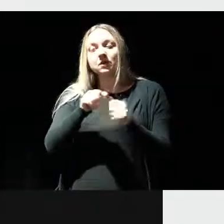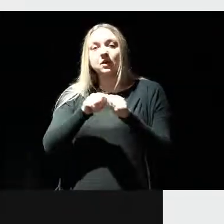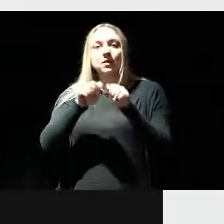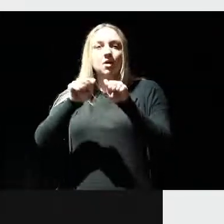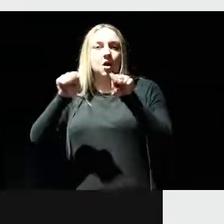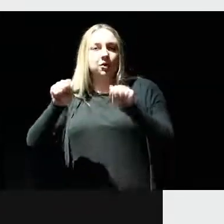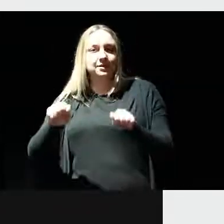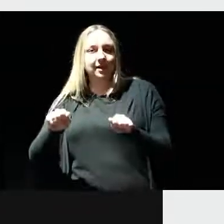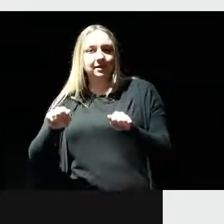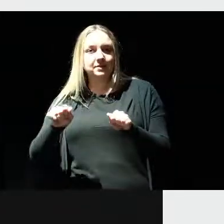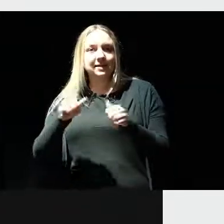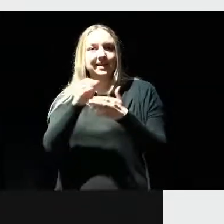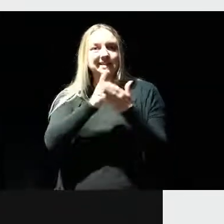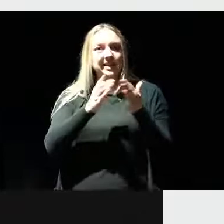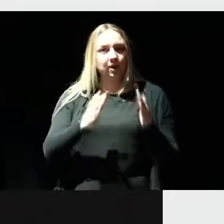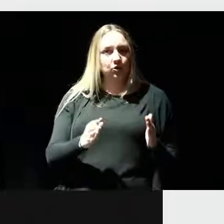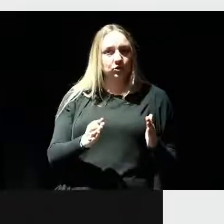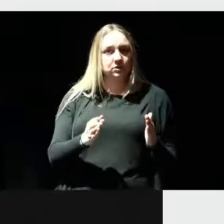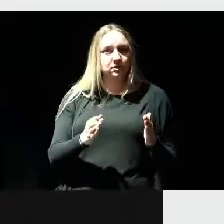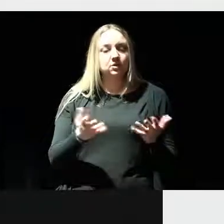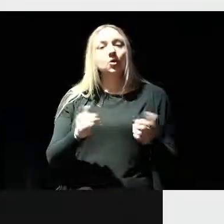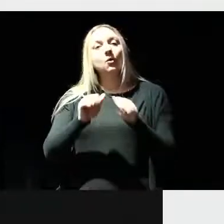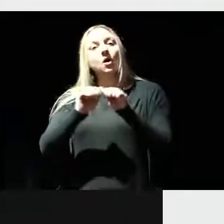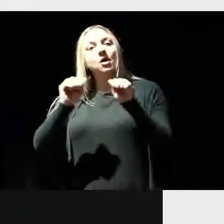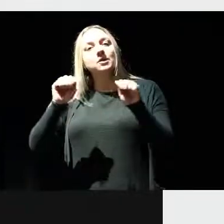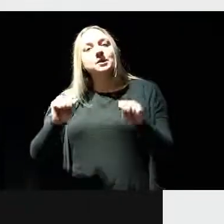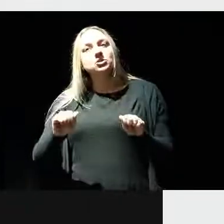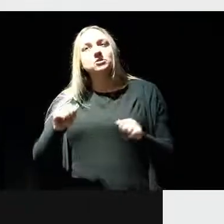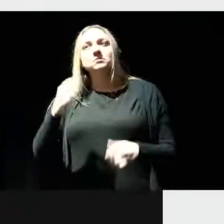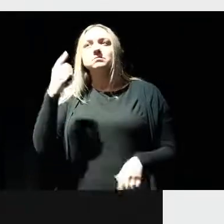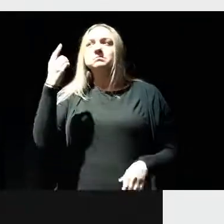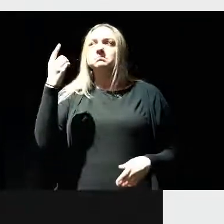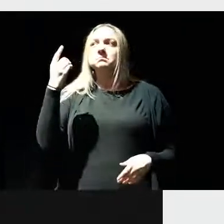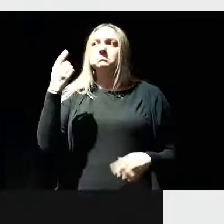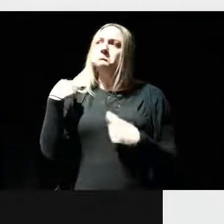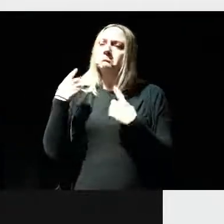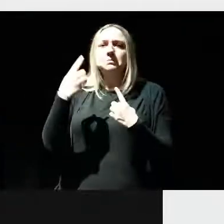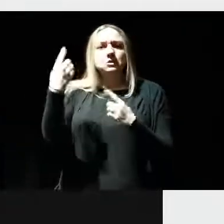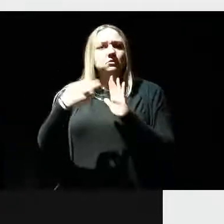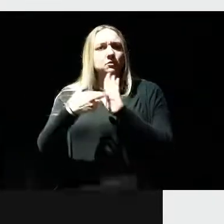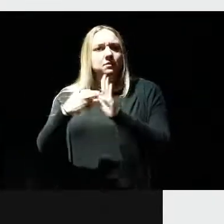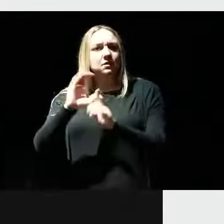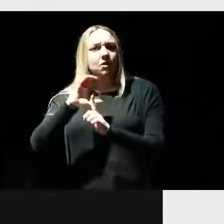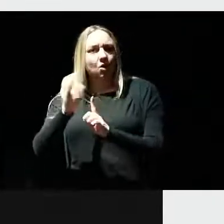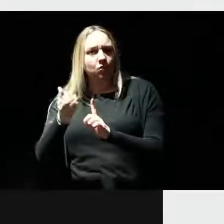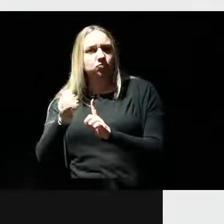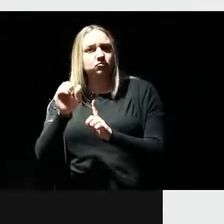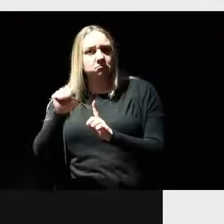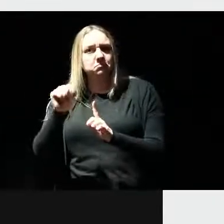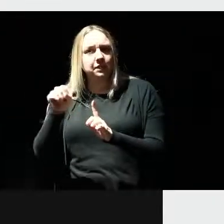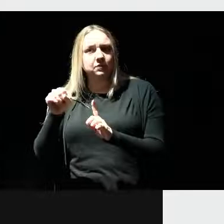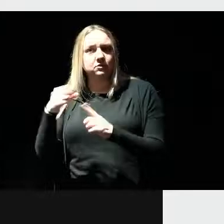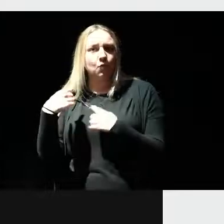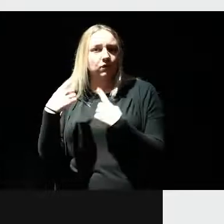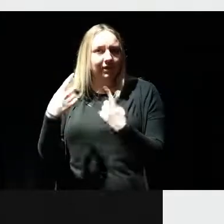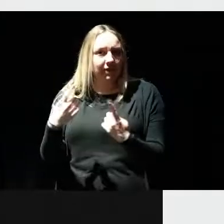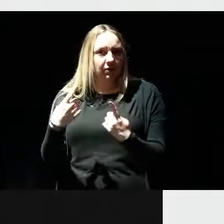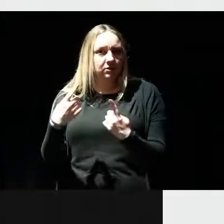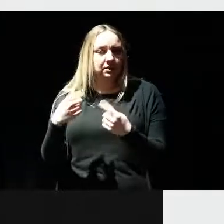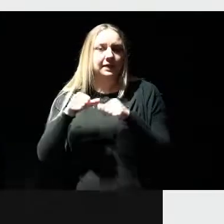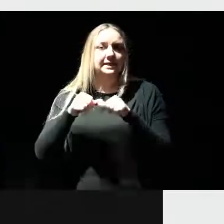Architecture has always represented culture as it has continued to evolve,